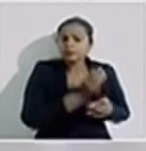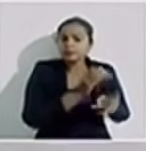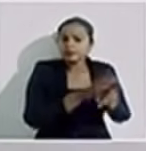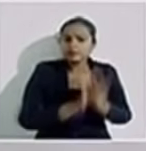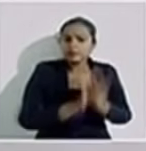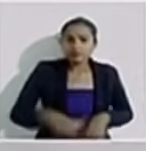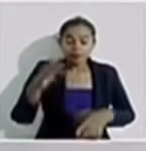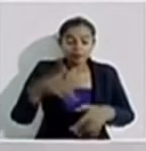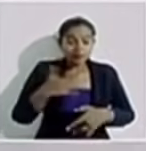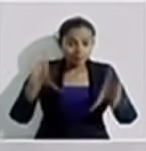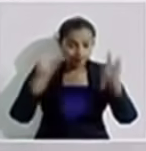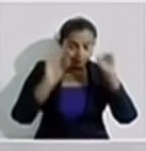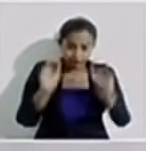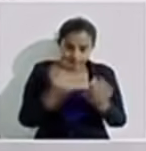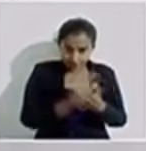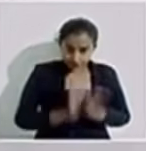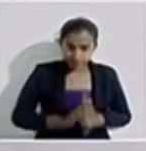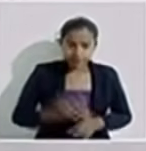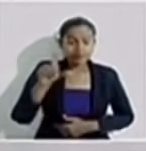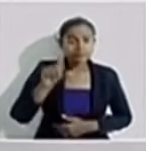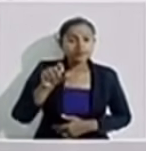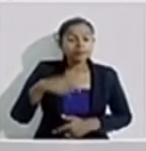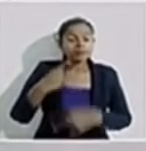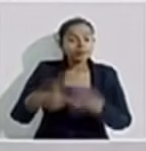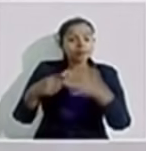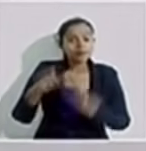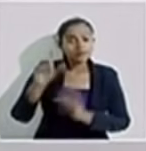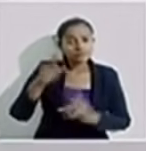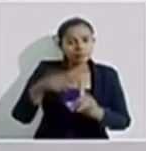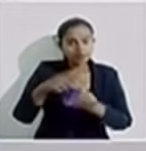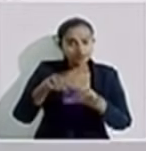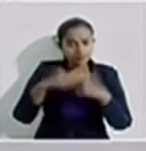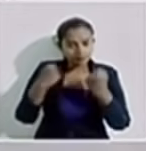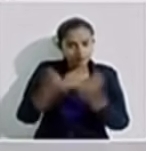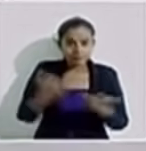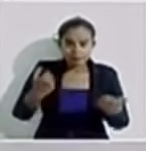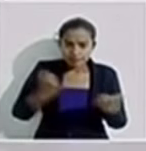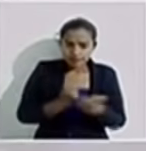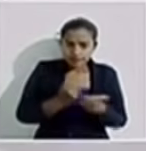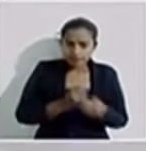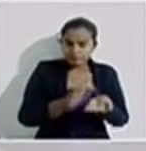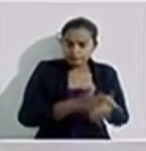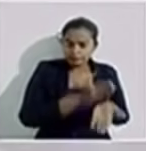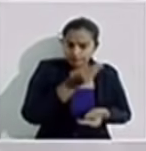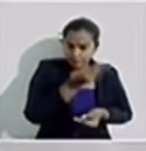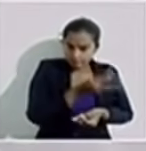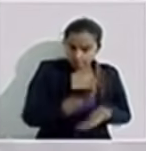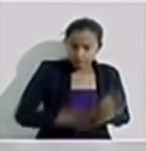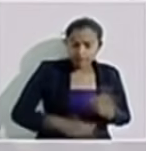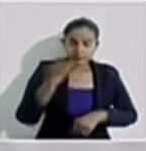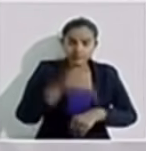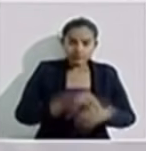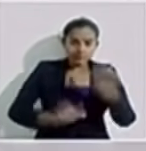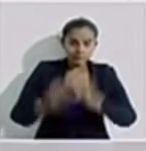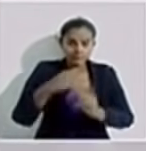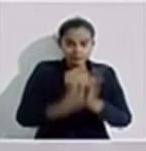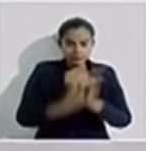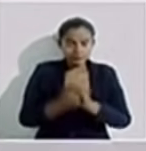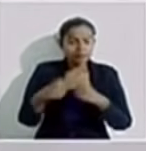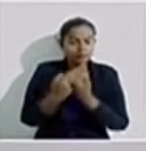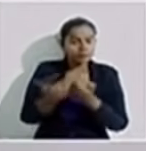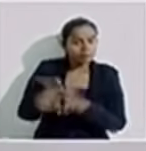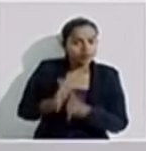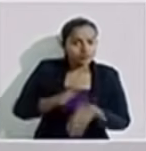Epic Lanka Technologies is the supplier of this server to the National Medicines Regulatory Authority. On the 9th of July, details came